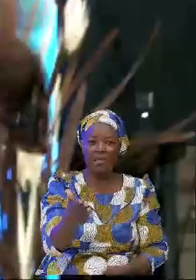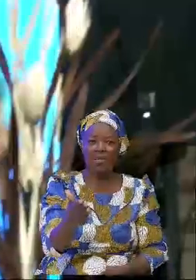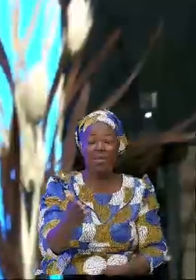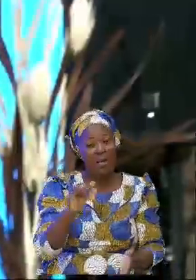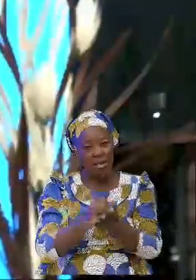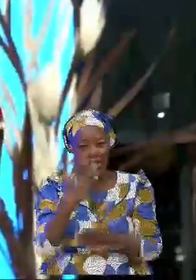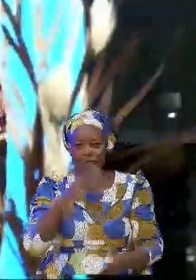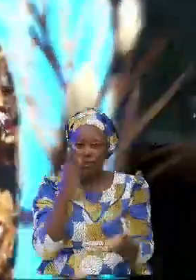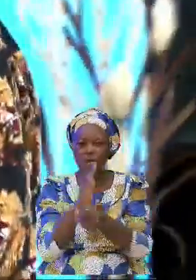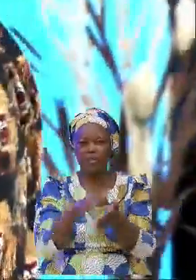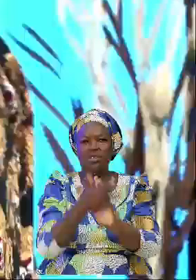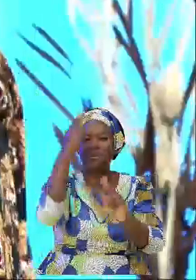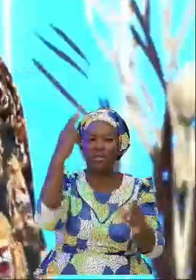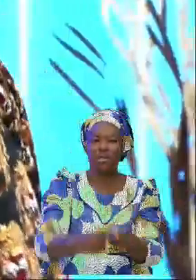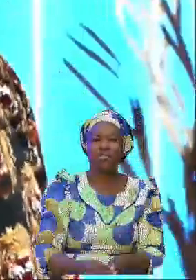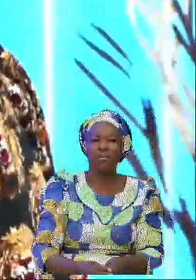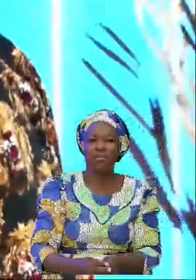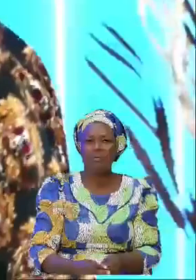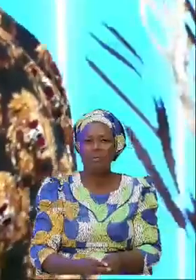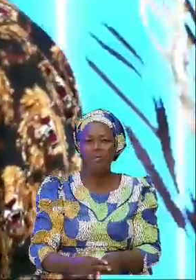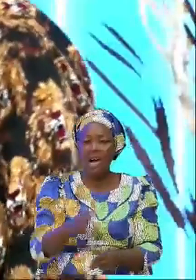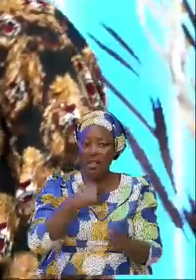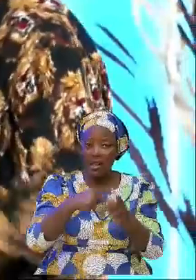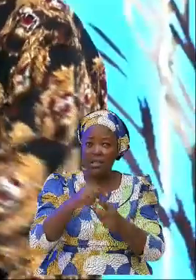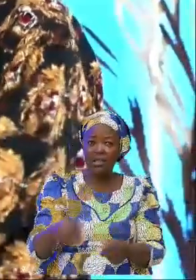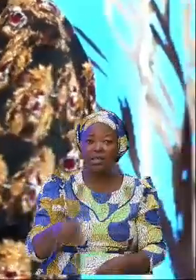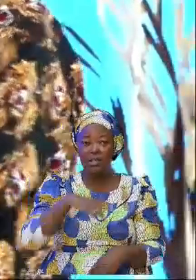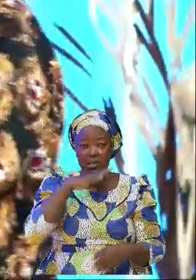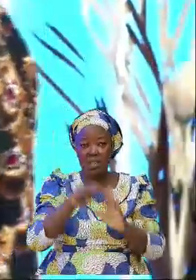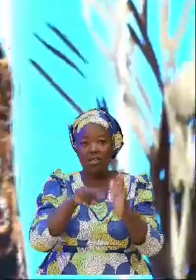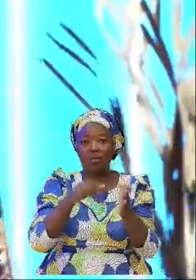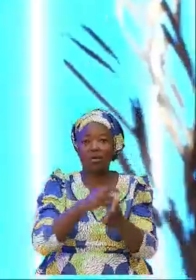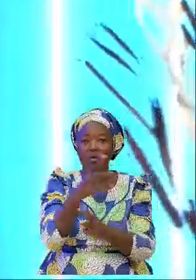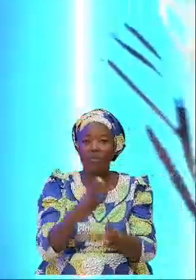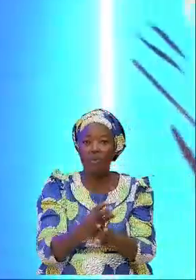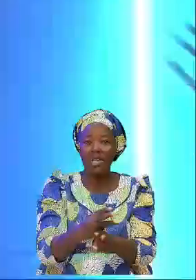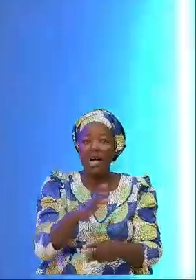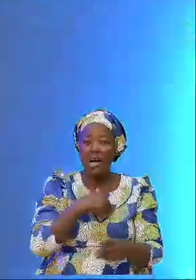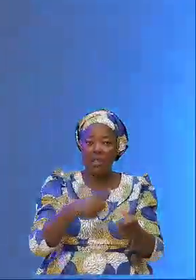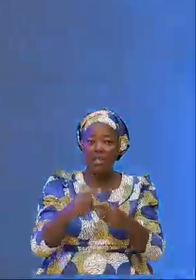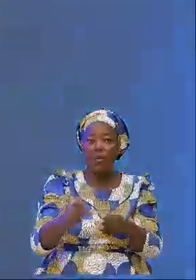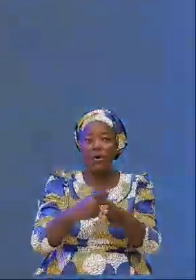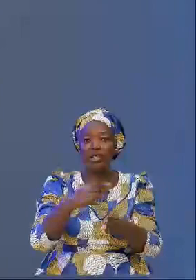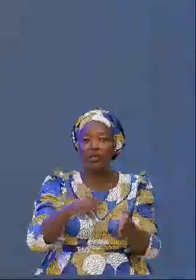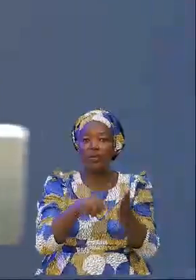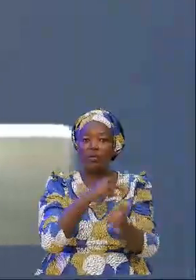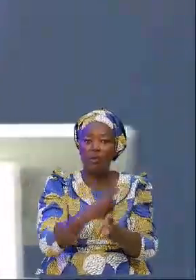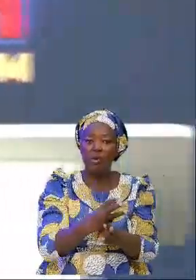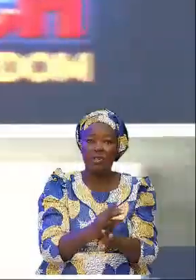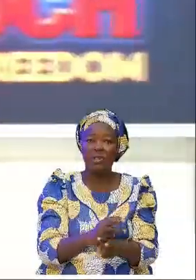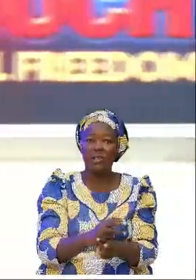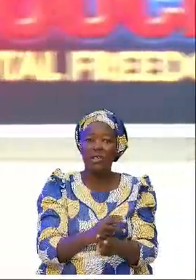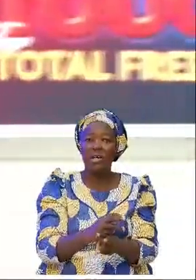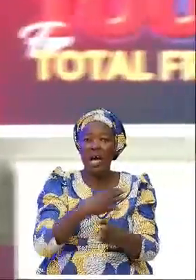the standard and say, stop there. That thing will stop. And the pollutions of the